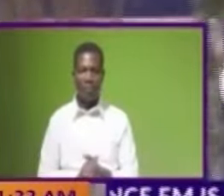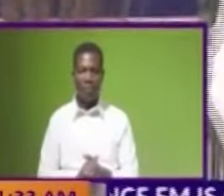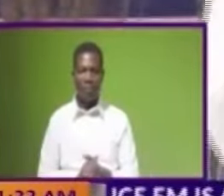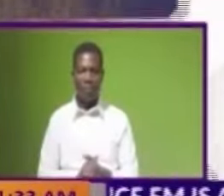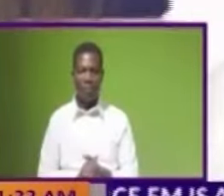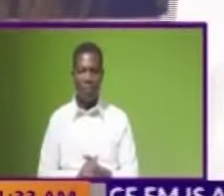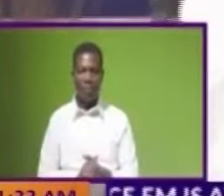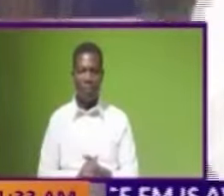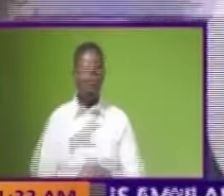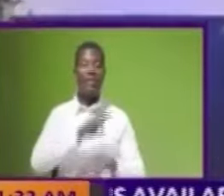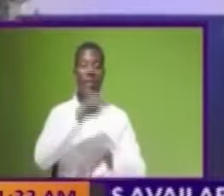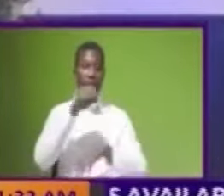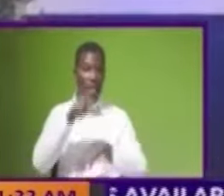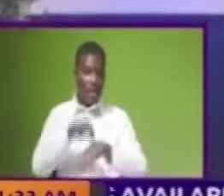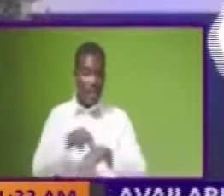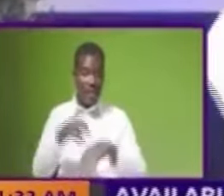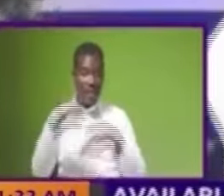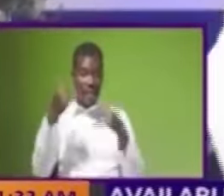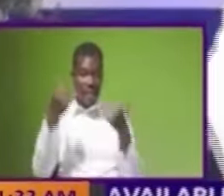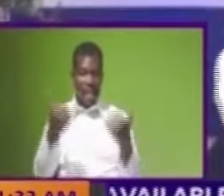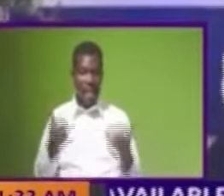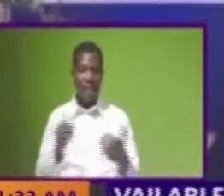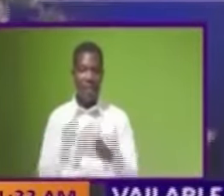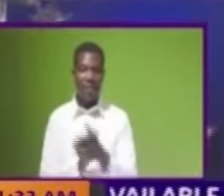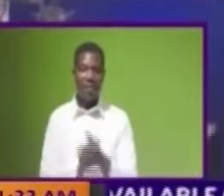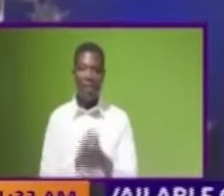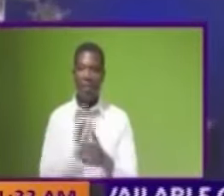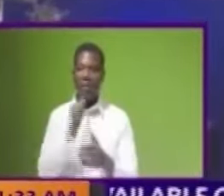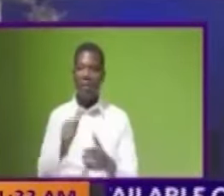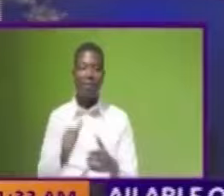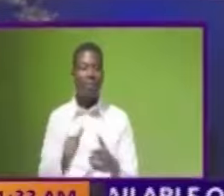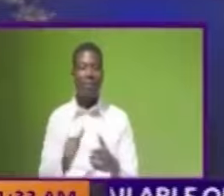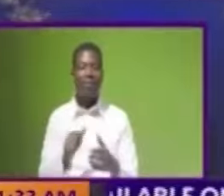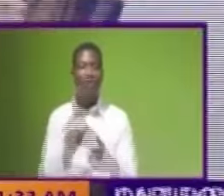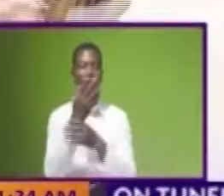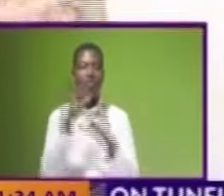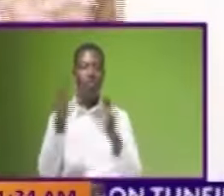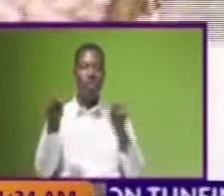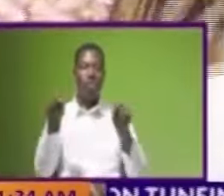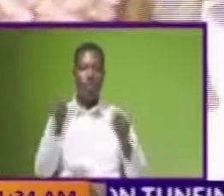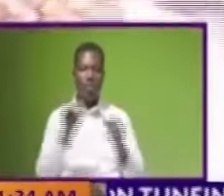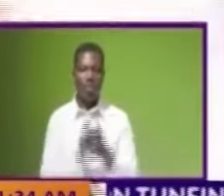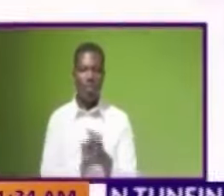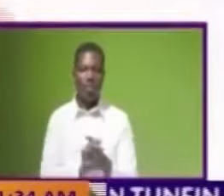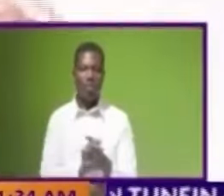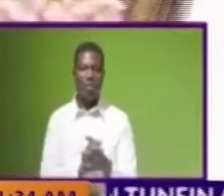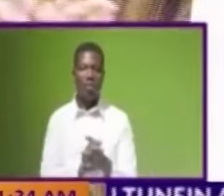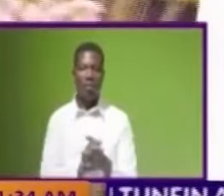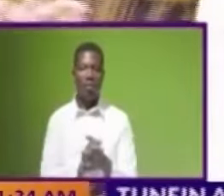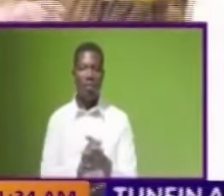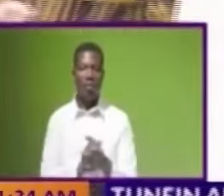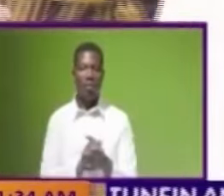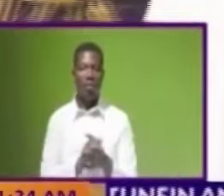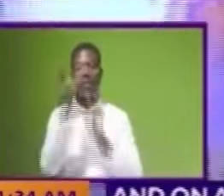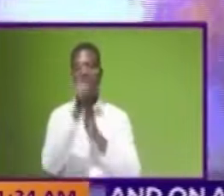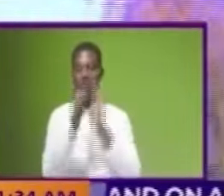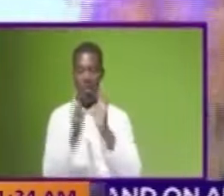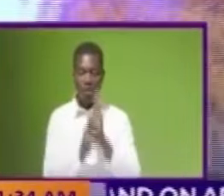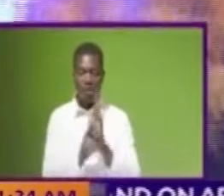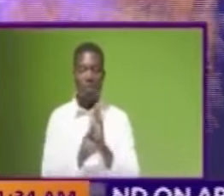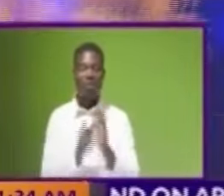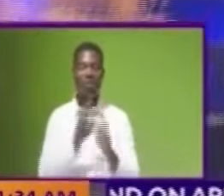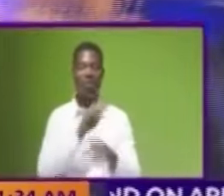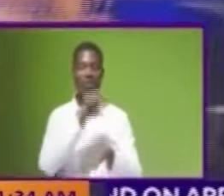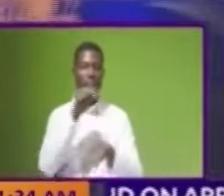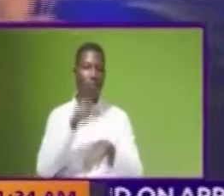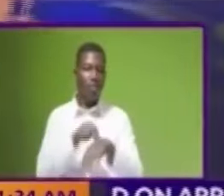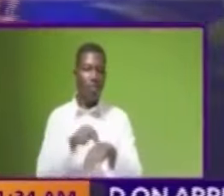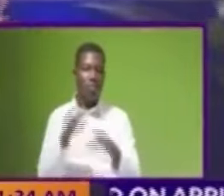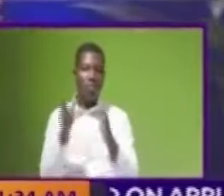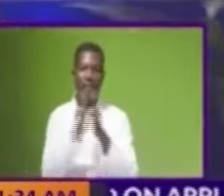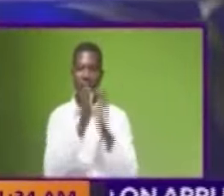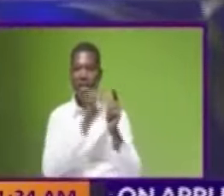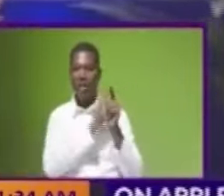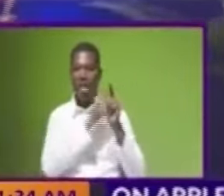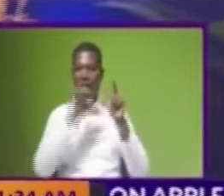nanka sante man ni ete ho Nen kwa fuwe chabo. Ye nana mi bomi